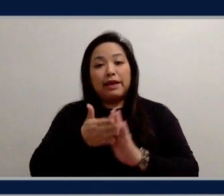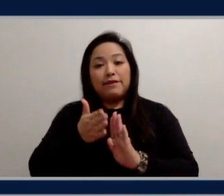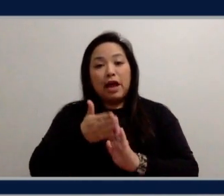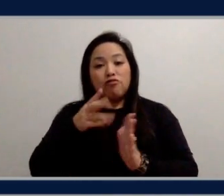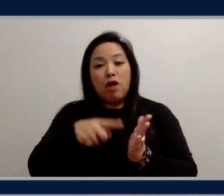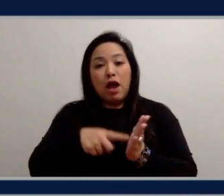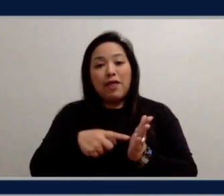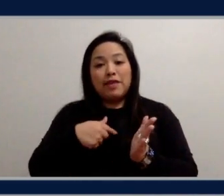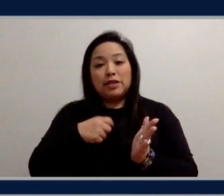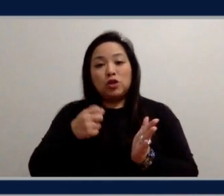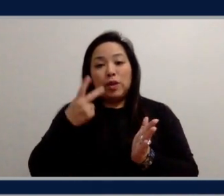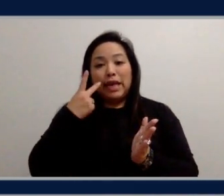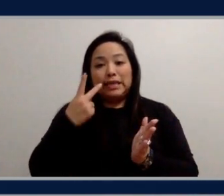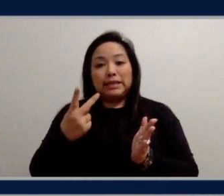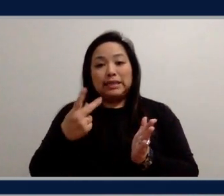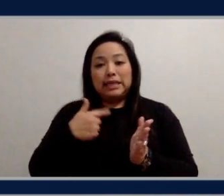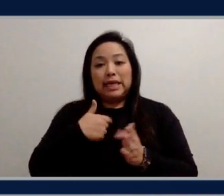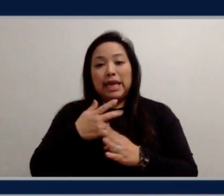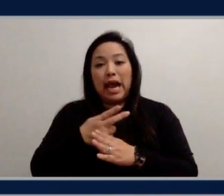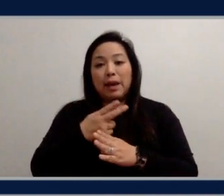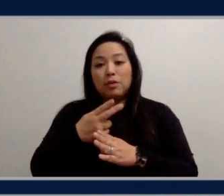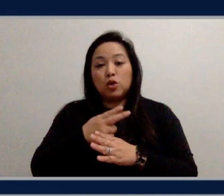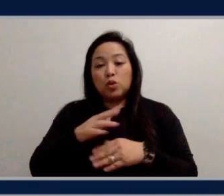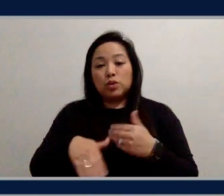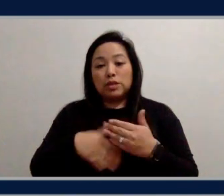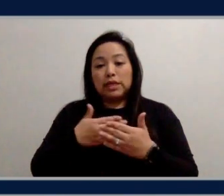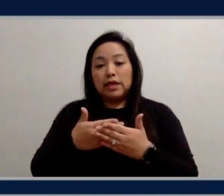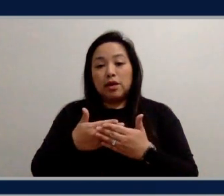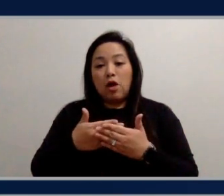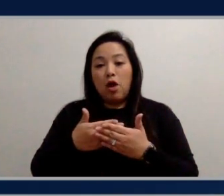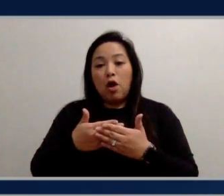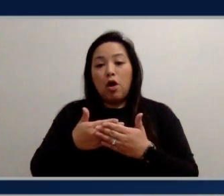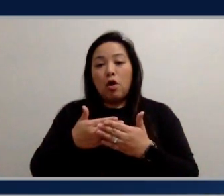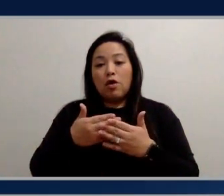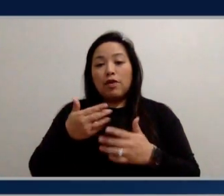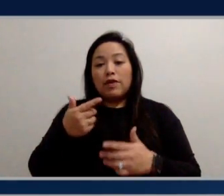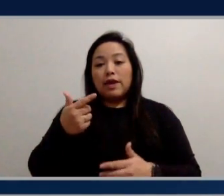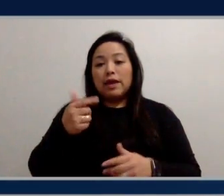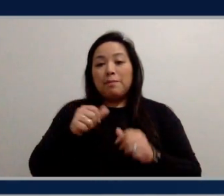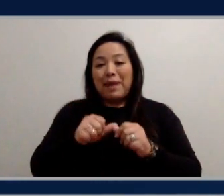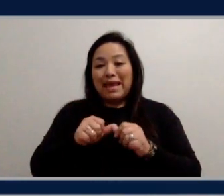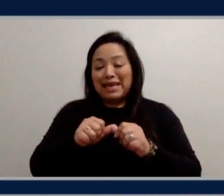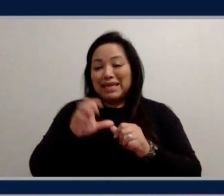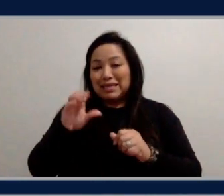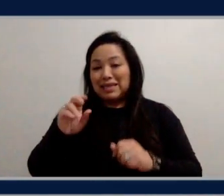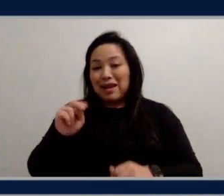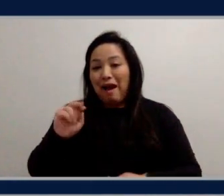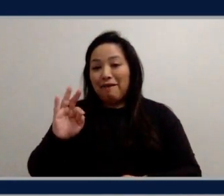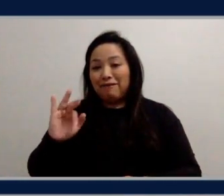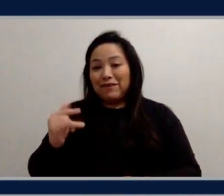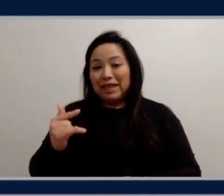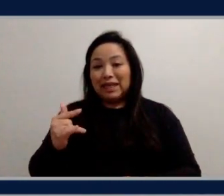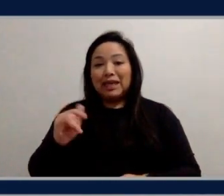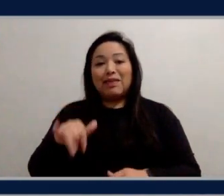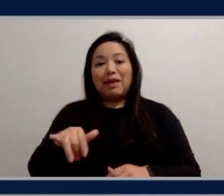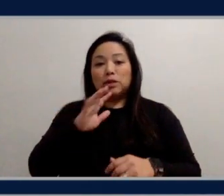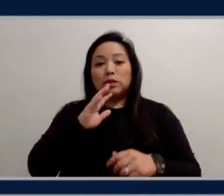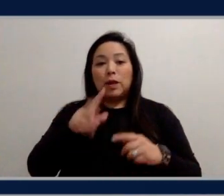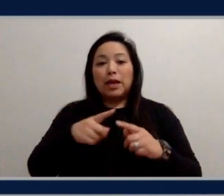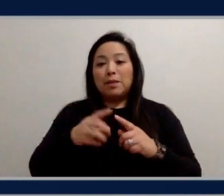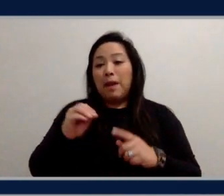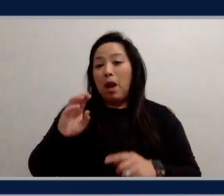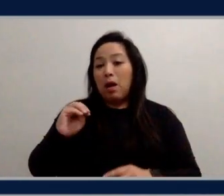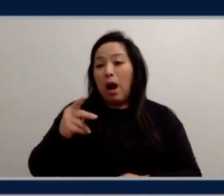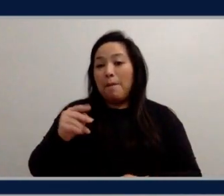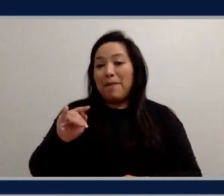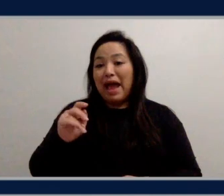see I'm making use of the get table maintenance configuration. Okay. And this is where Anupriti was mentioning about the compaction just now when we were